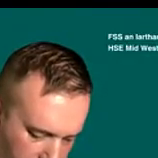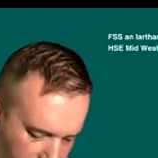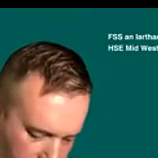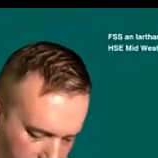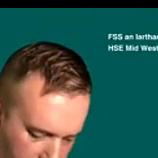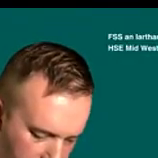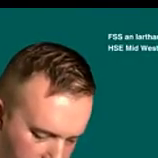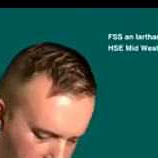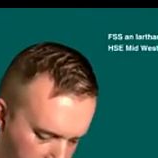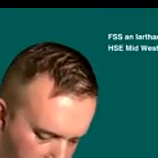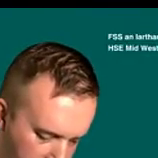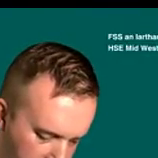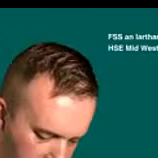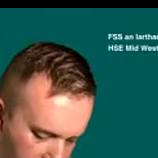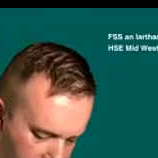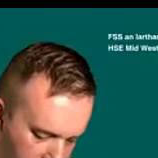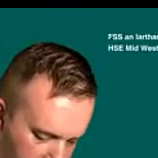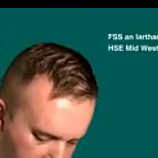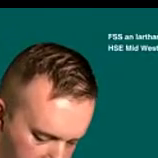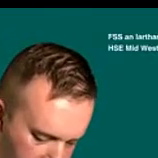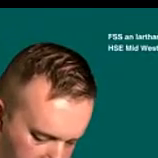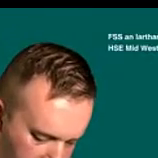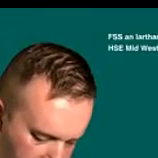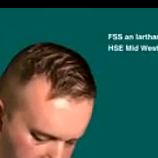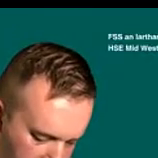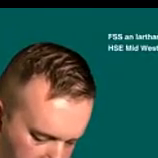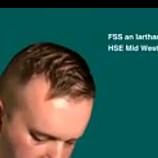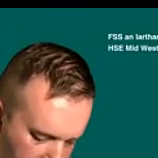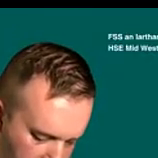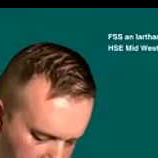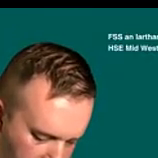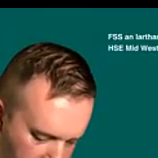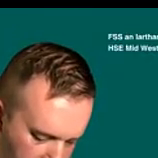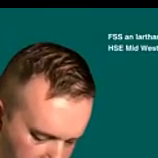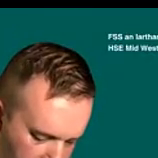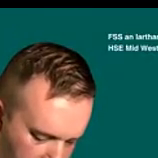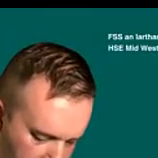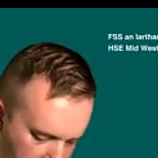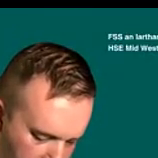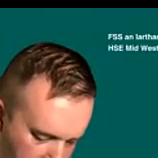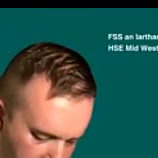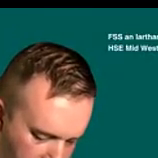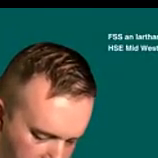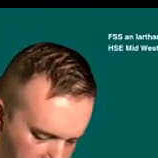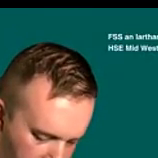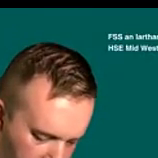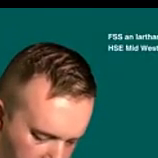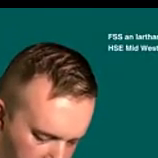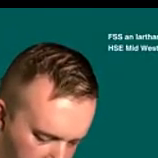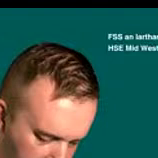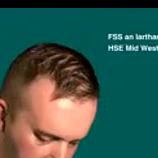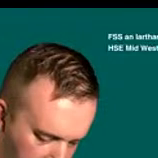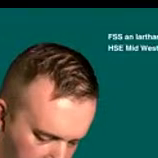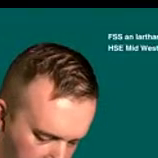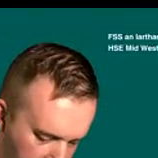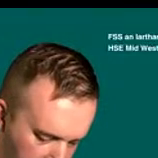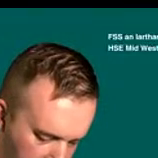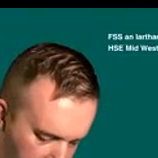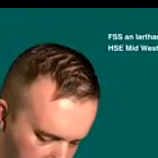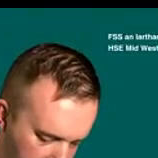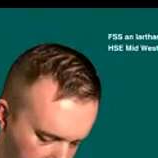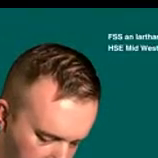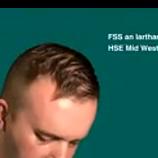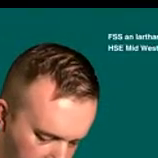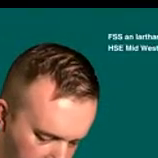hasn't happened. Now, I have reached out to our local TD here in Nina, and they were speaking to the